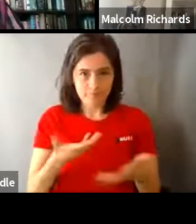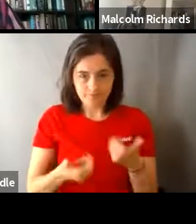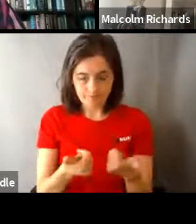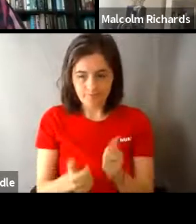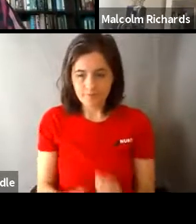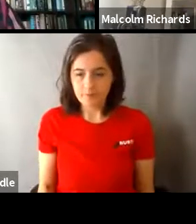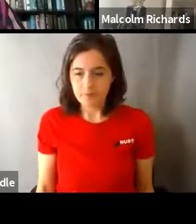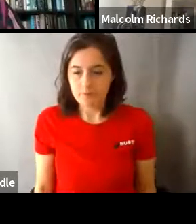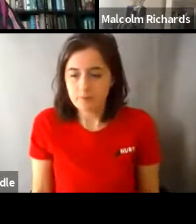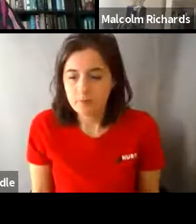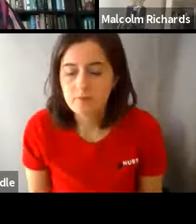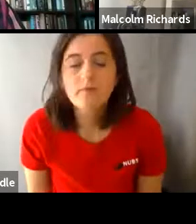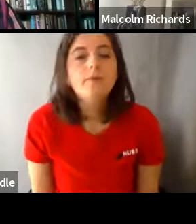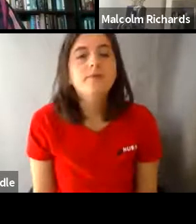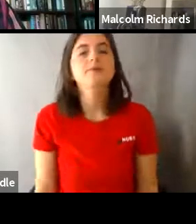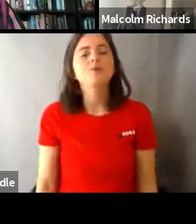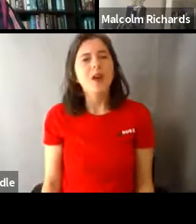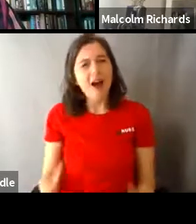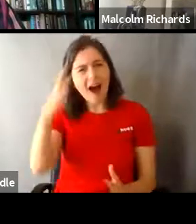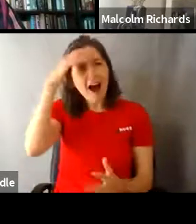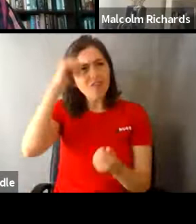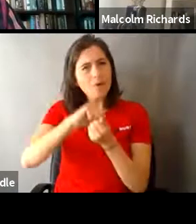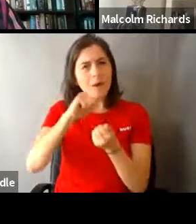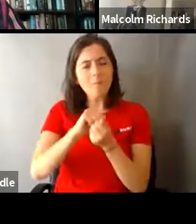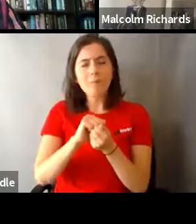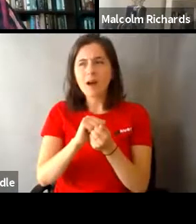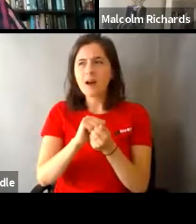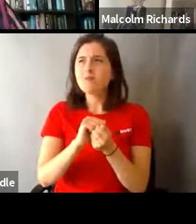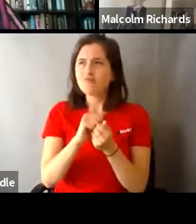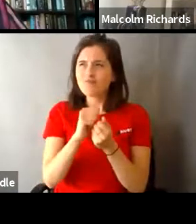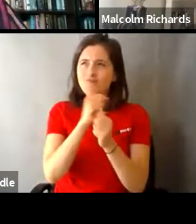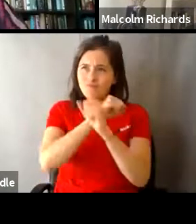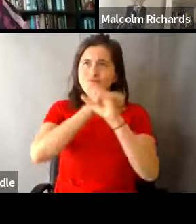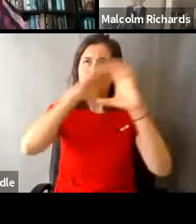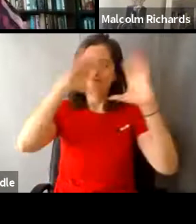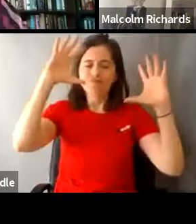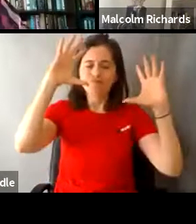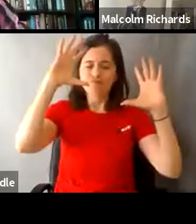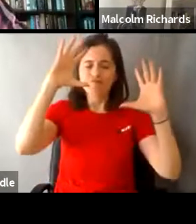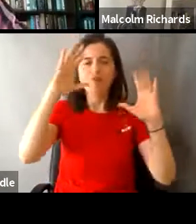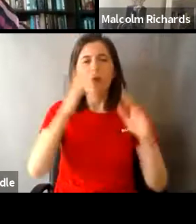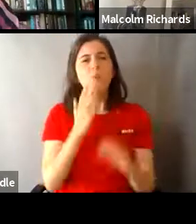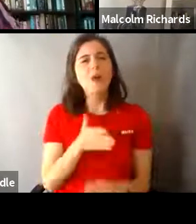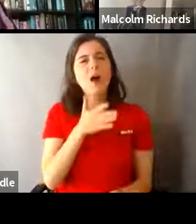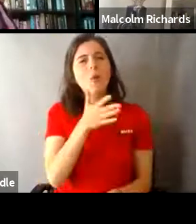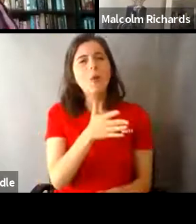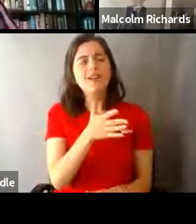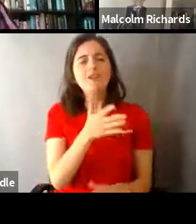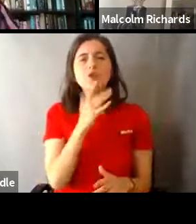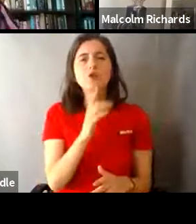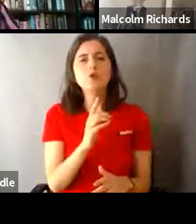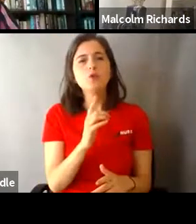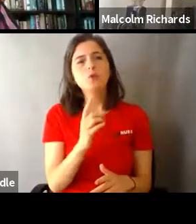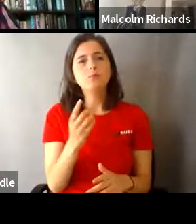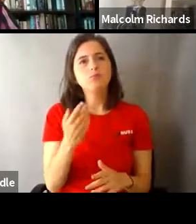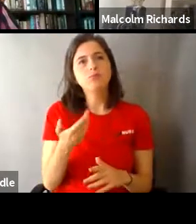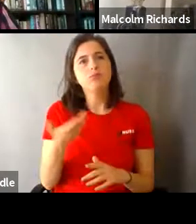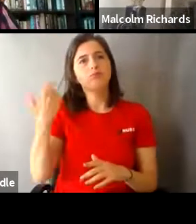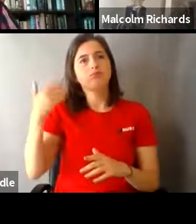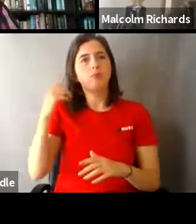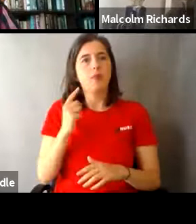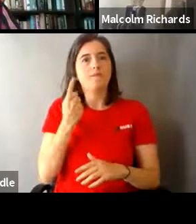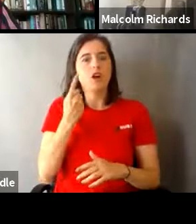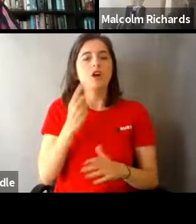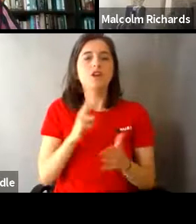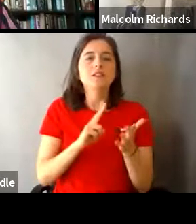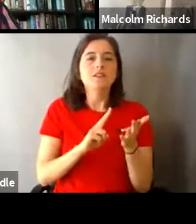I remember very vividly going on perhaps one of the first, what was then the NUT, National Union of Teachers, prior to the